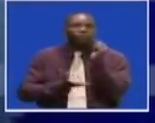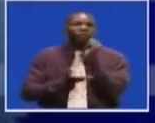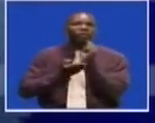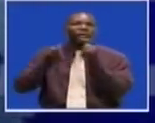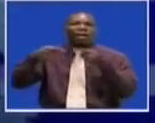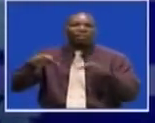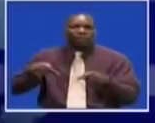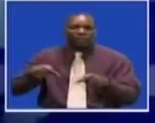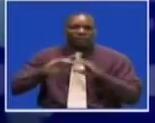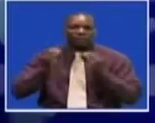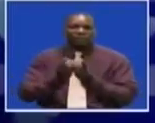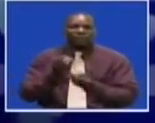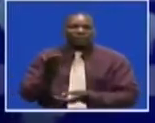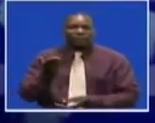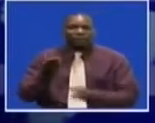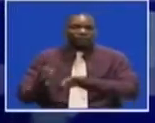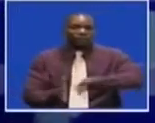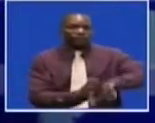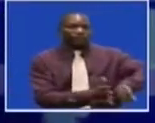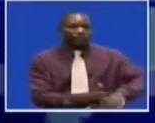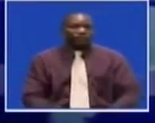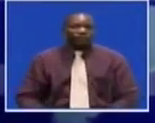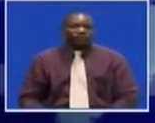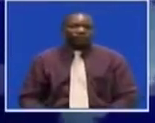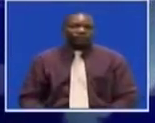taking place in the district.